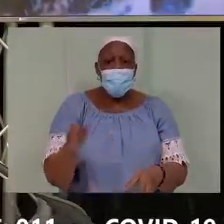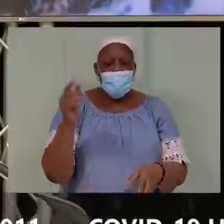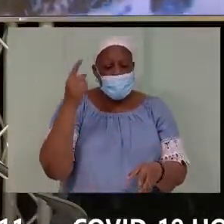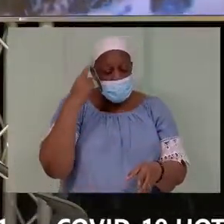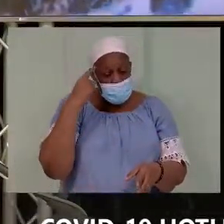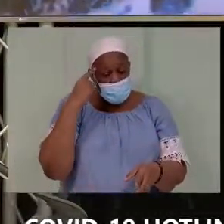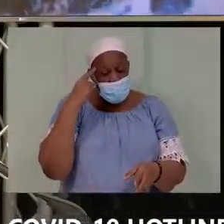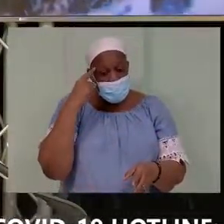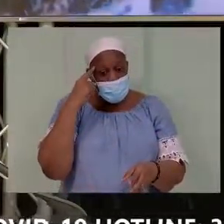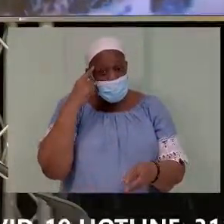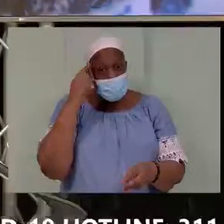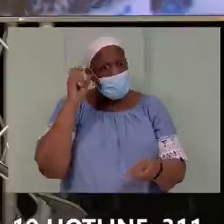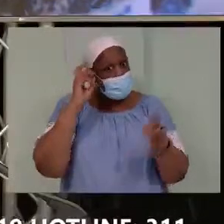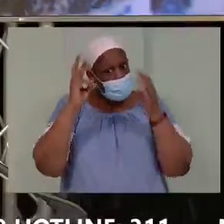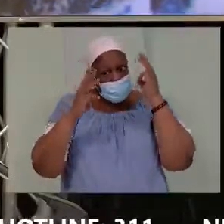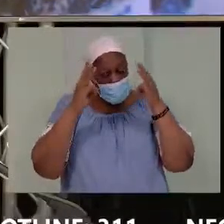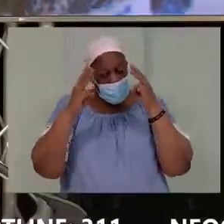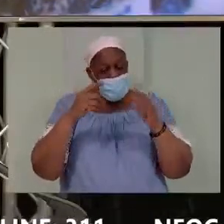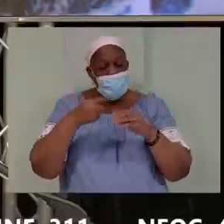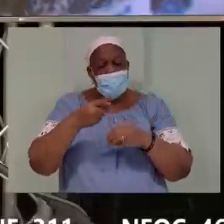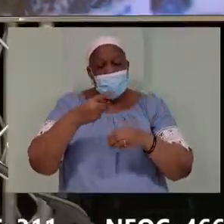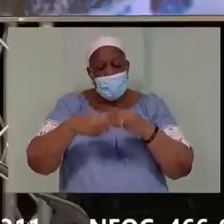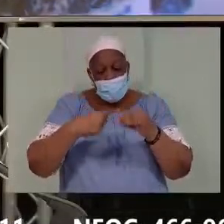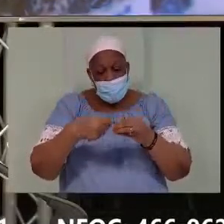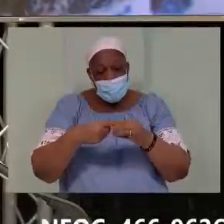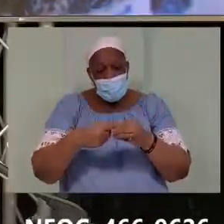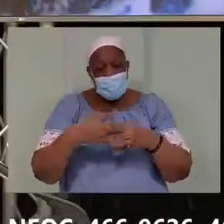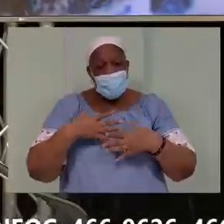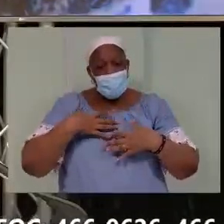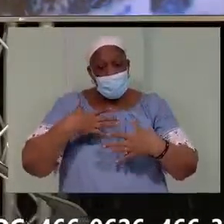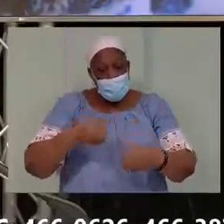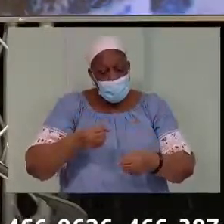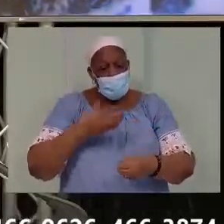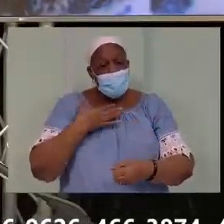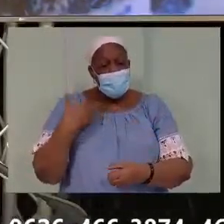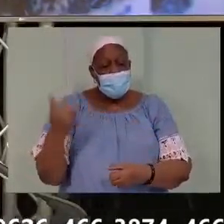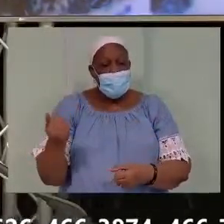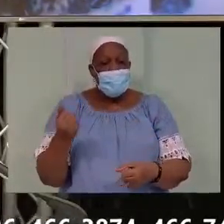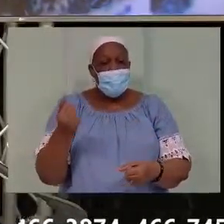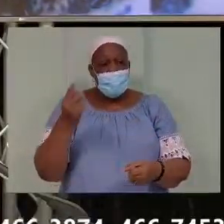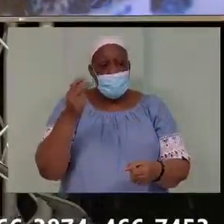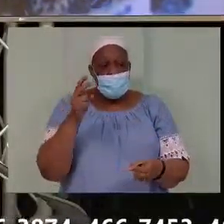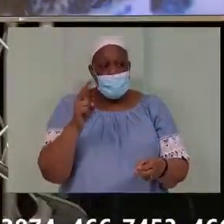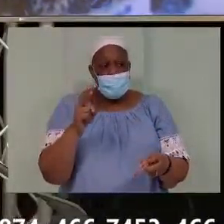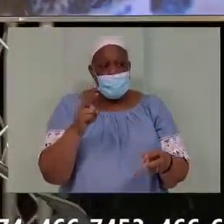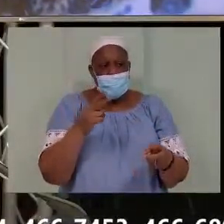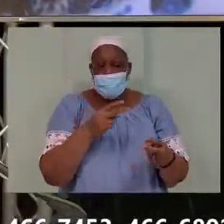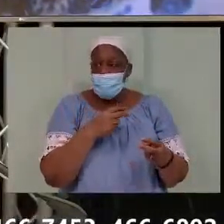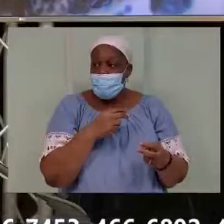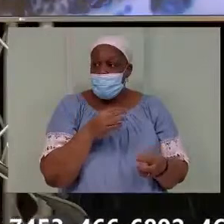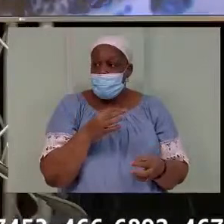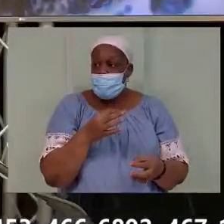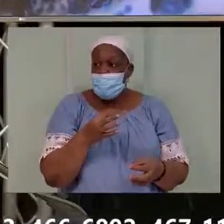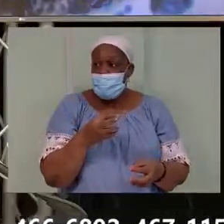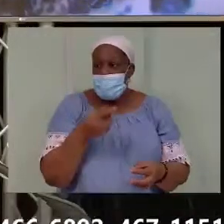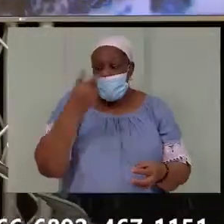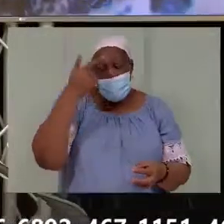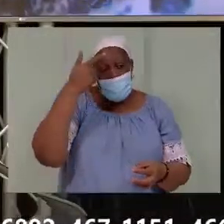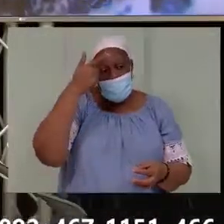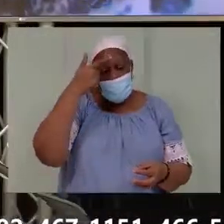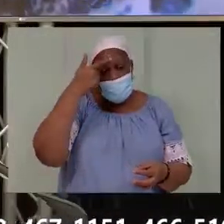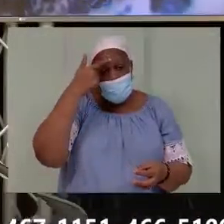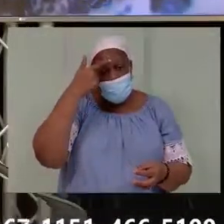the children. Another issue is that because of the screening, if a child has to